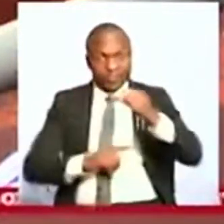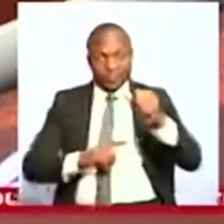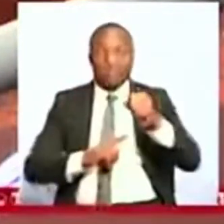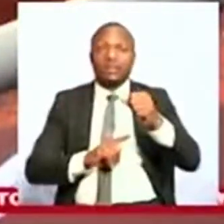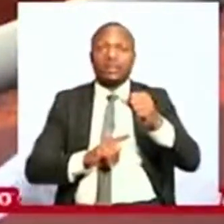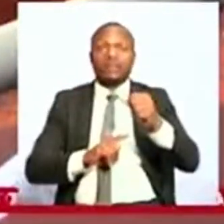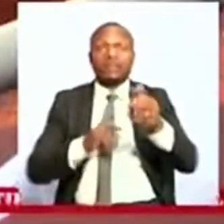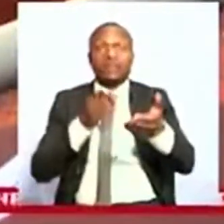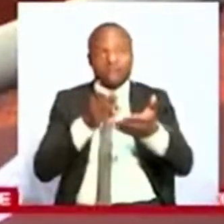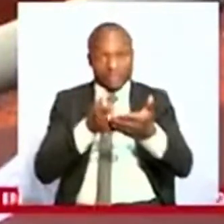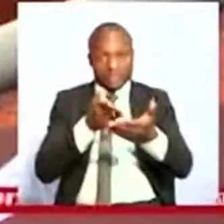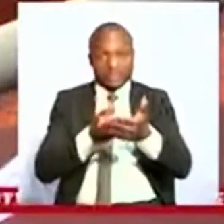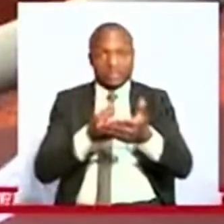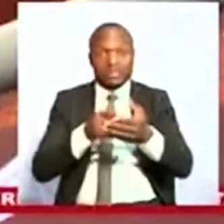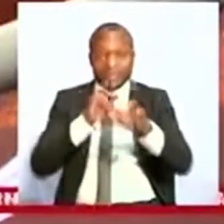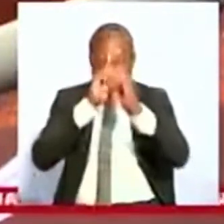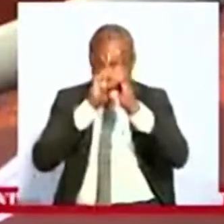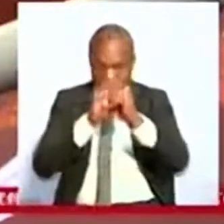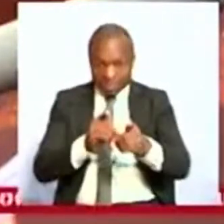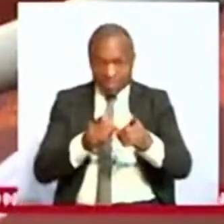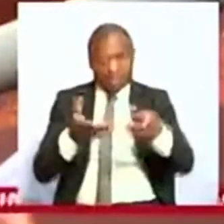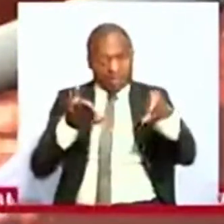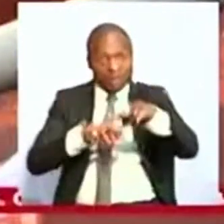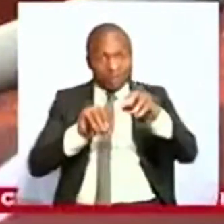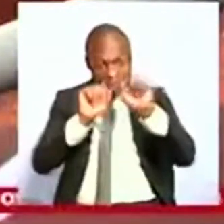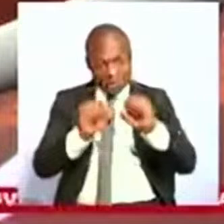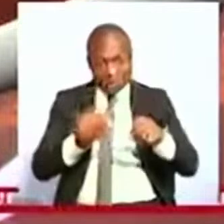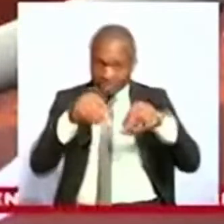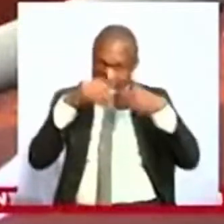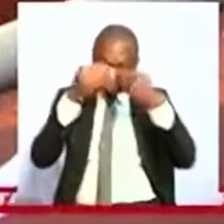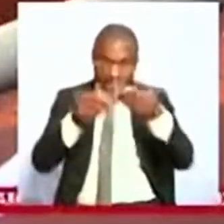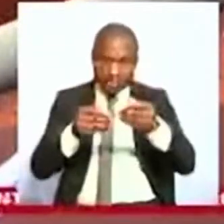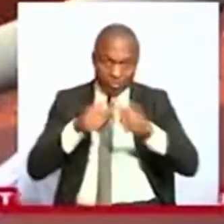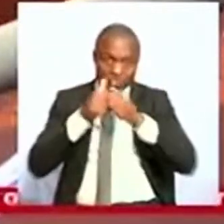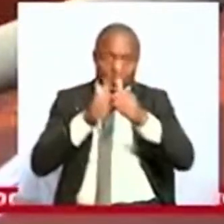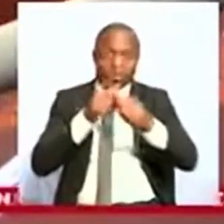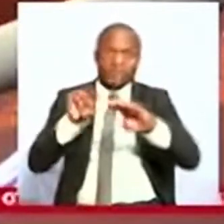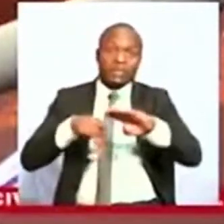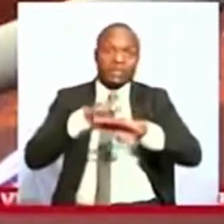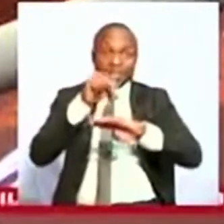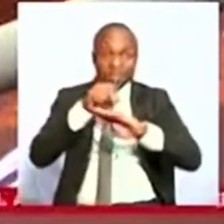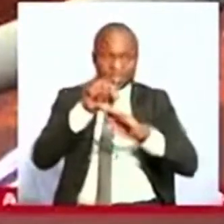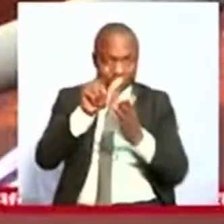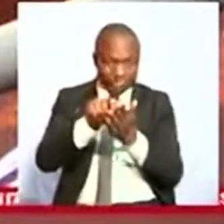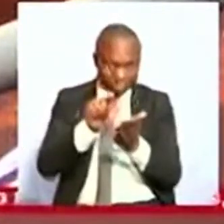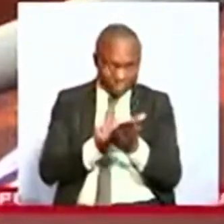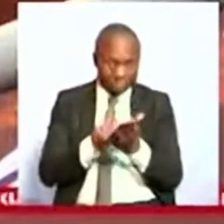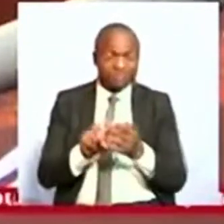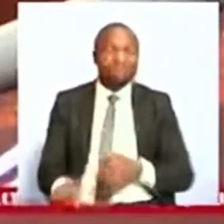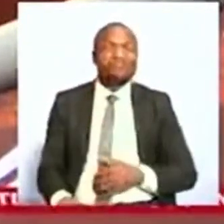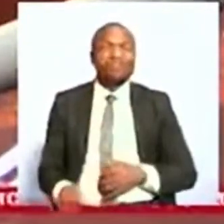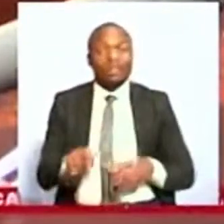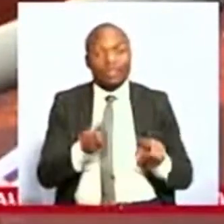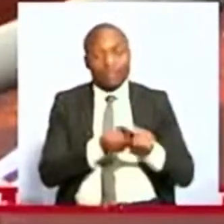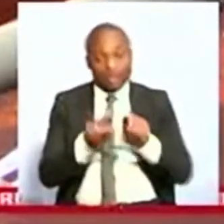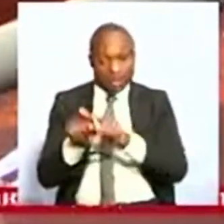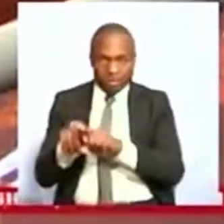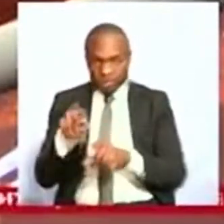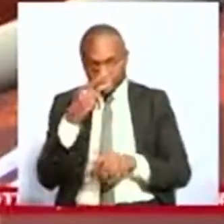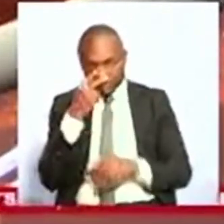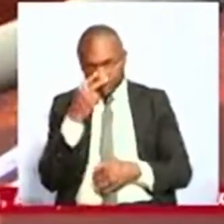be imposed only for the most heinous crimes in accordance with the national law. We also note